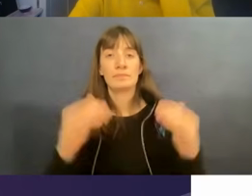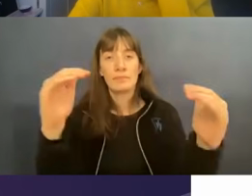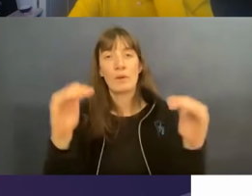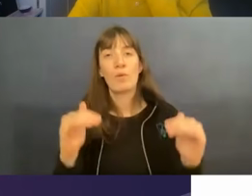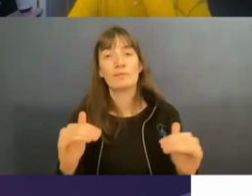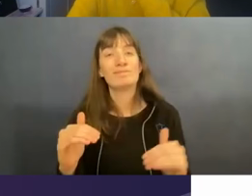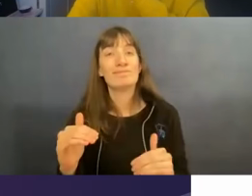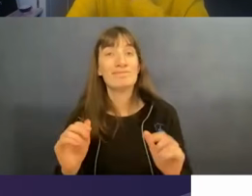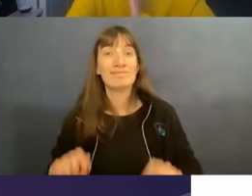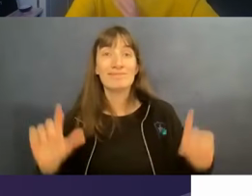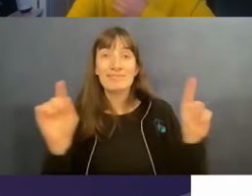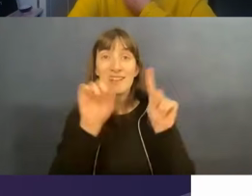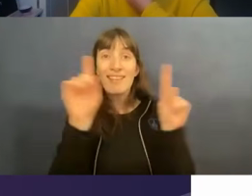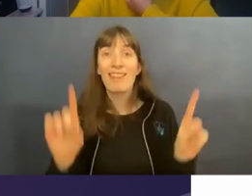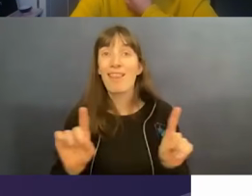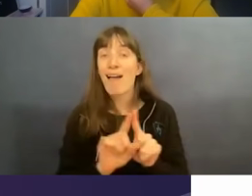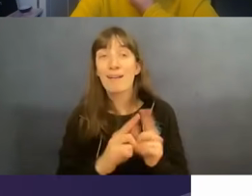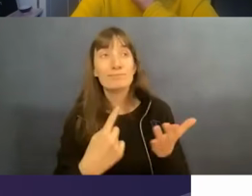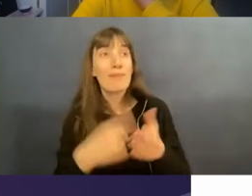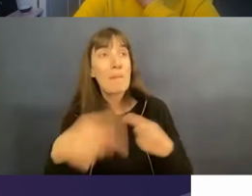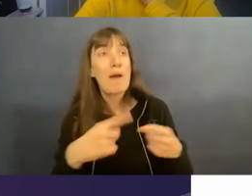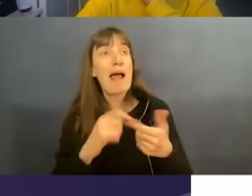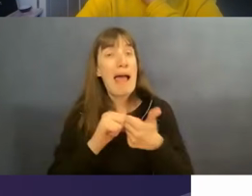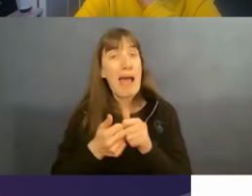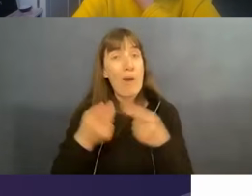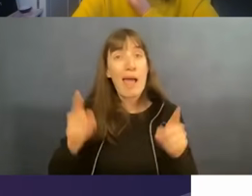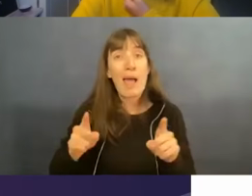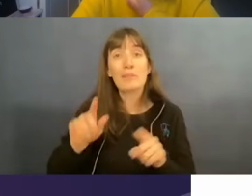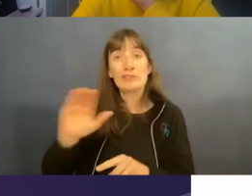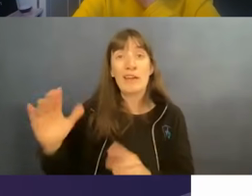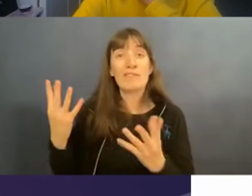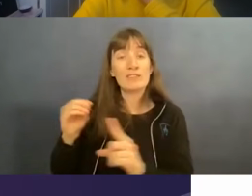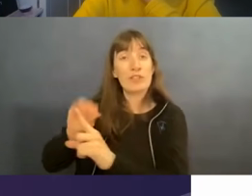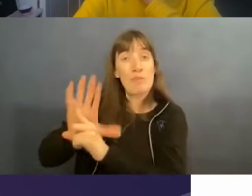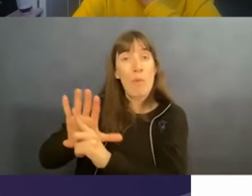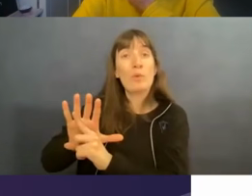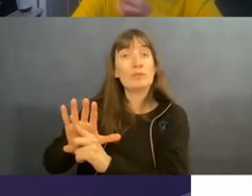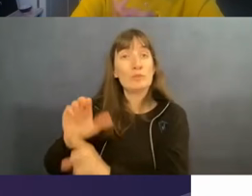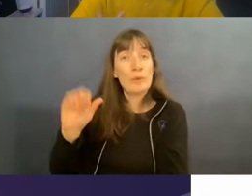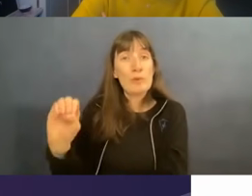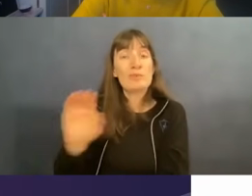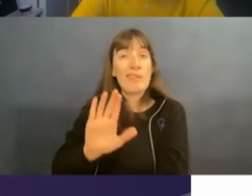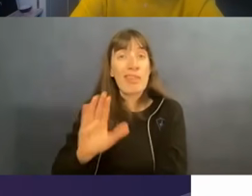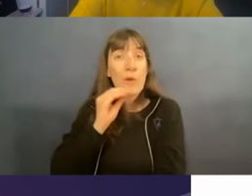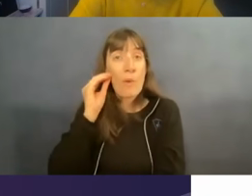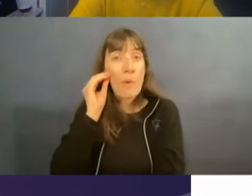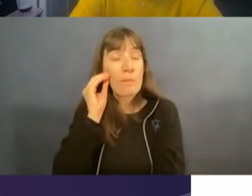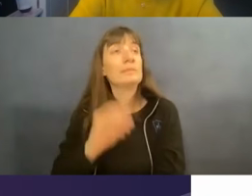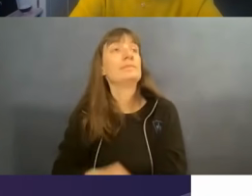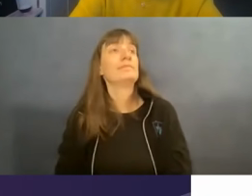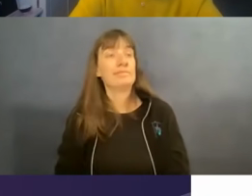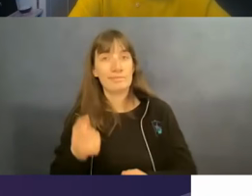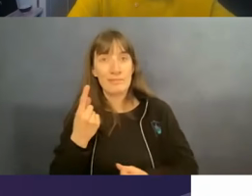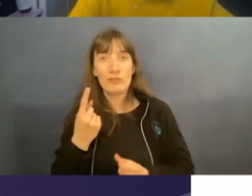slide is talking about how children are exposed to abuse in the home, right? So we talked about the different forms very briefly, and this webinar is